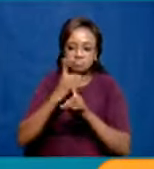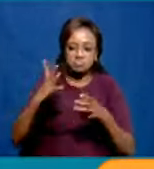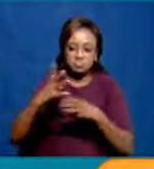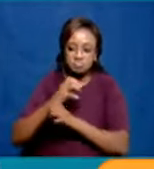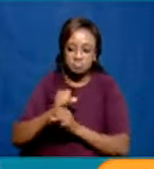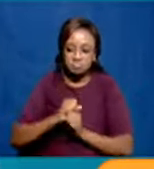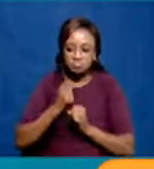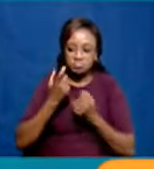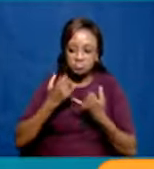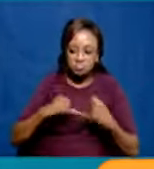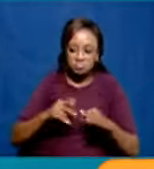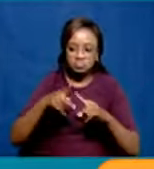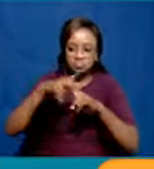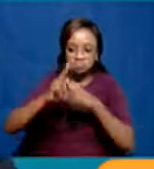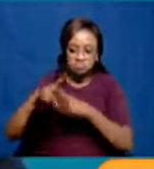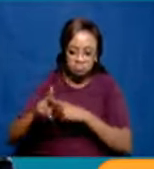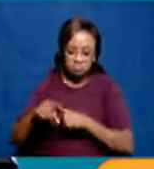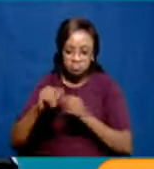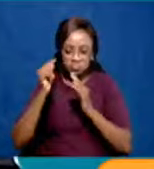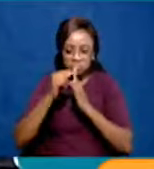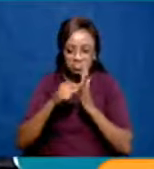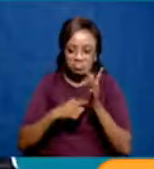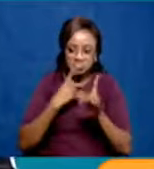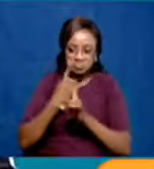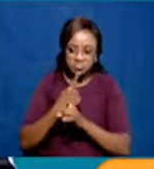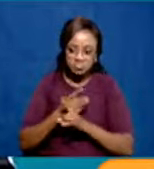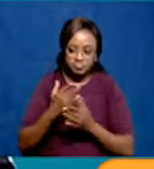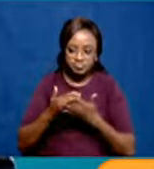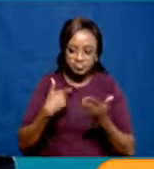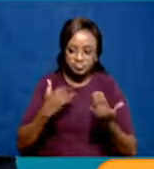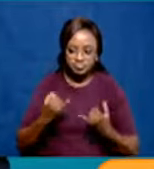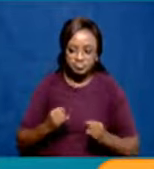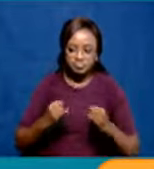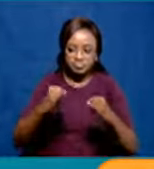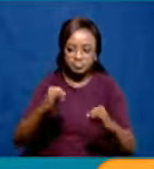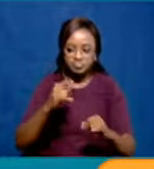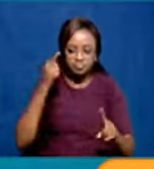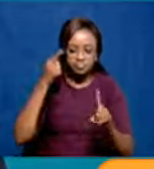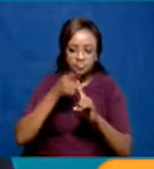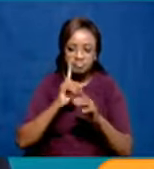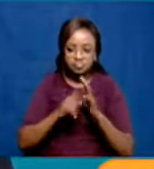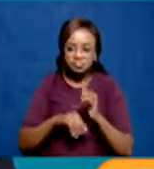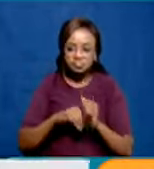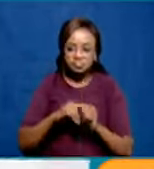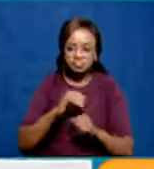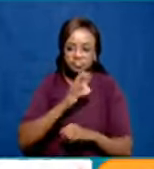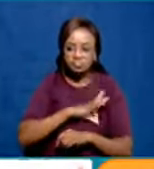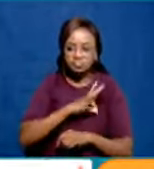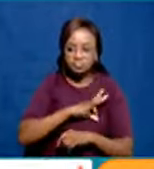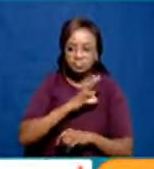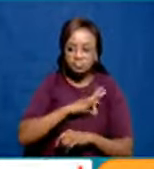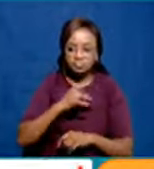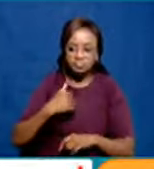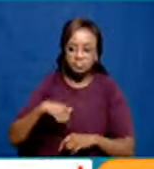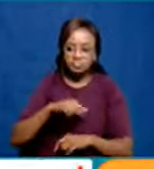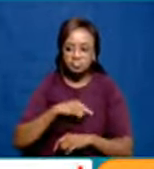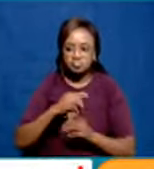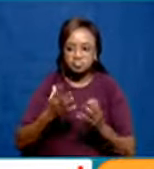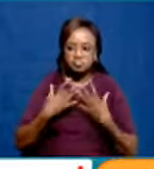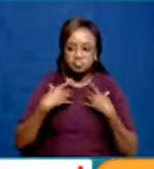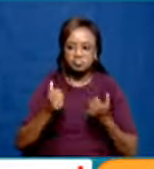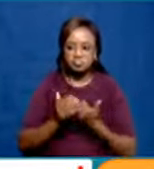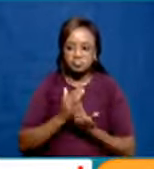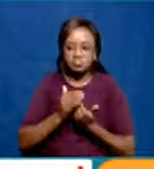try and rectify this before it is fully implemented, so that it benefits us as the healthcare